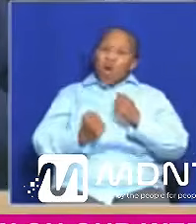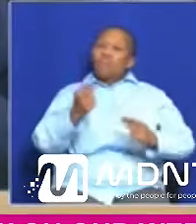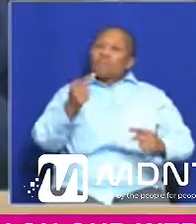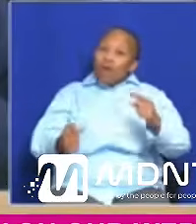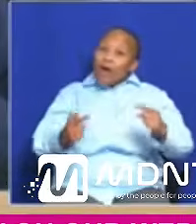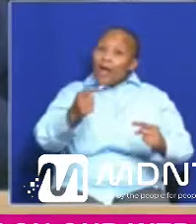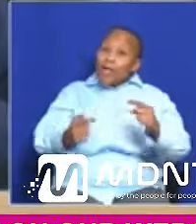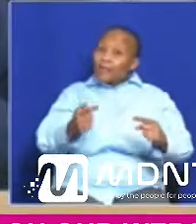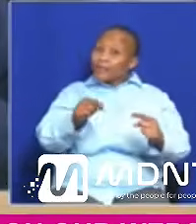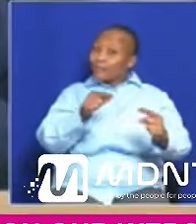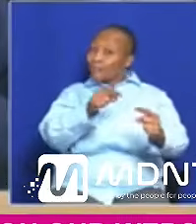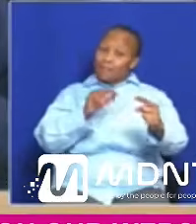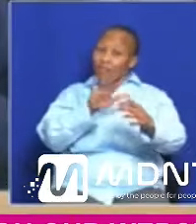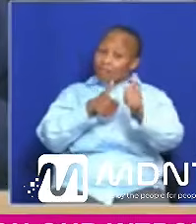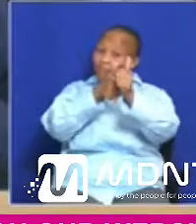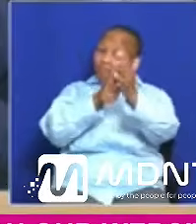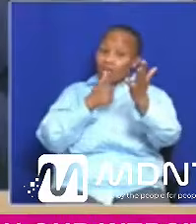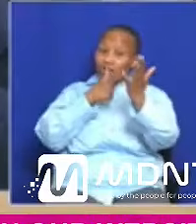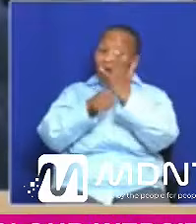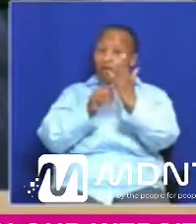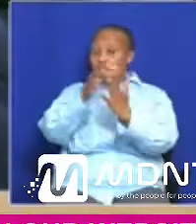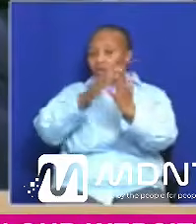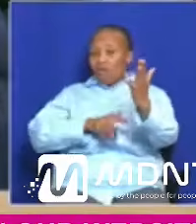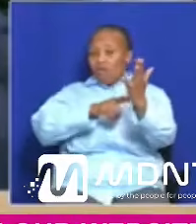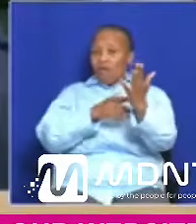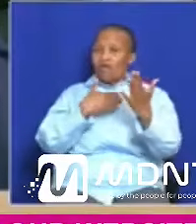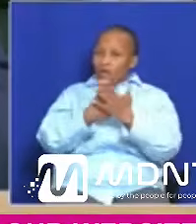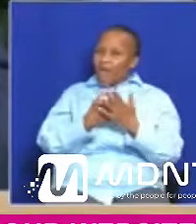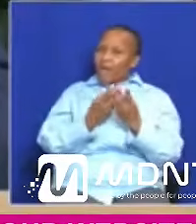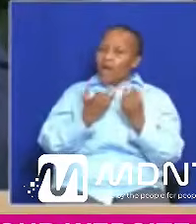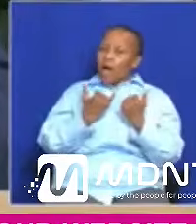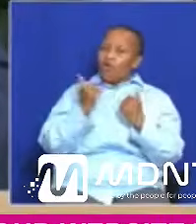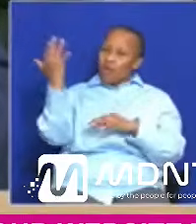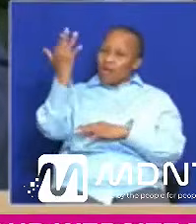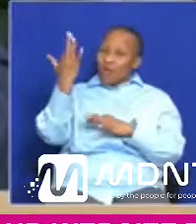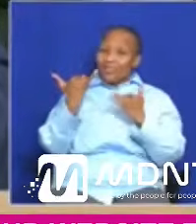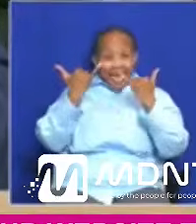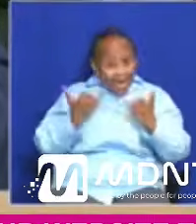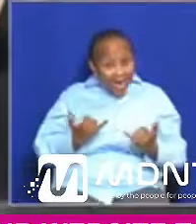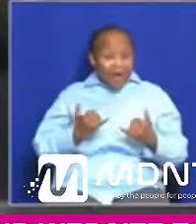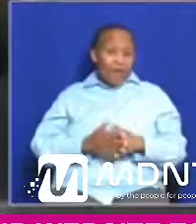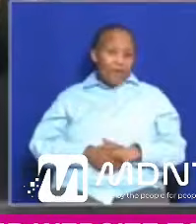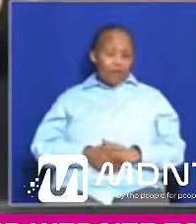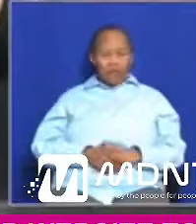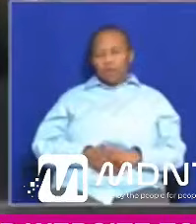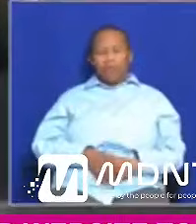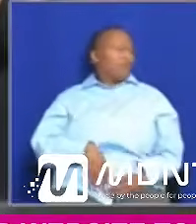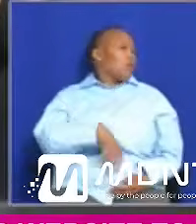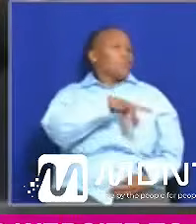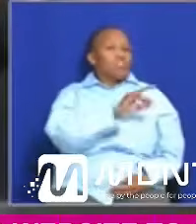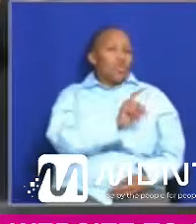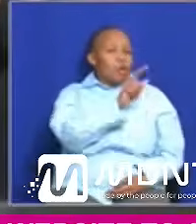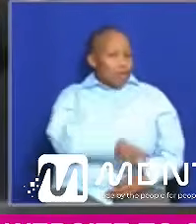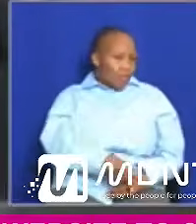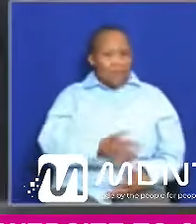and I'm inviting you to address me on that now. And Chairperson, maybe we're speaking past each other at